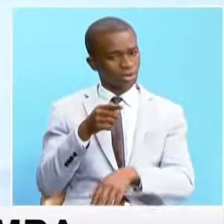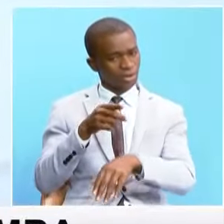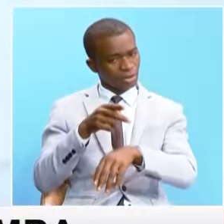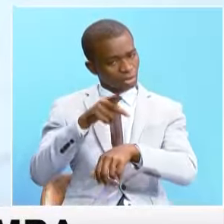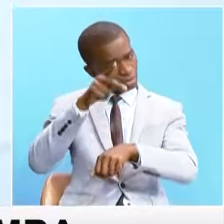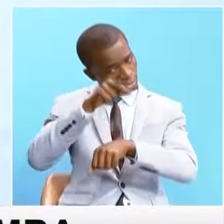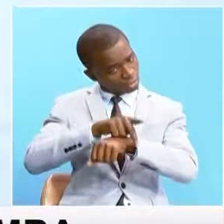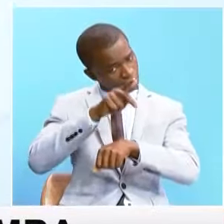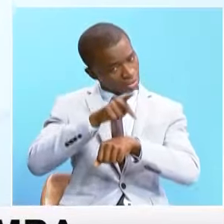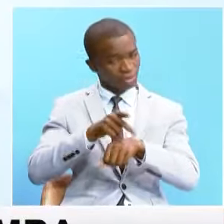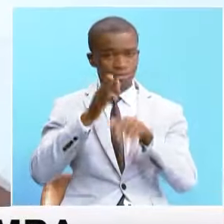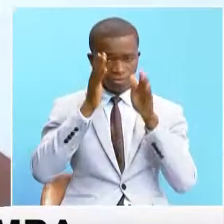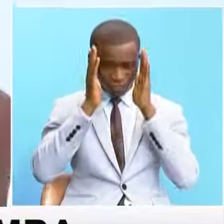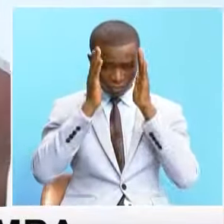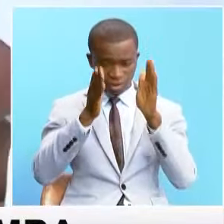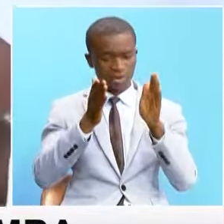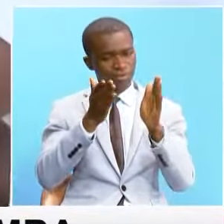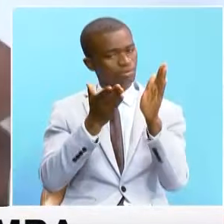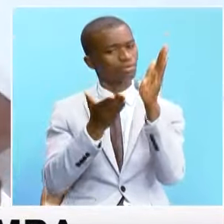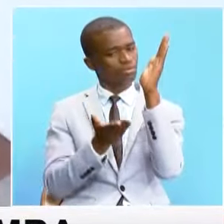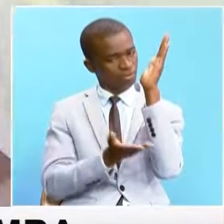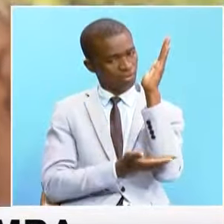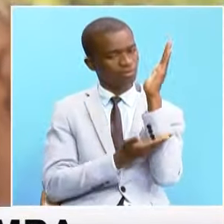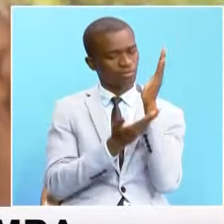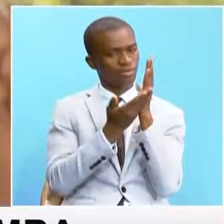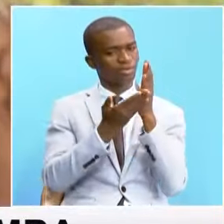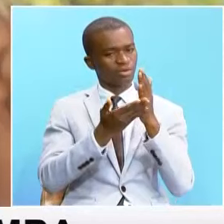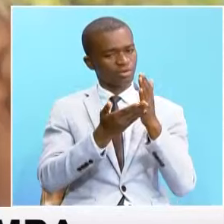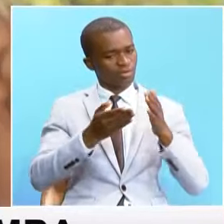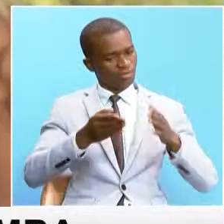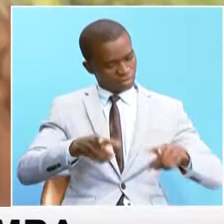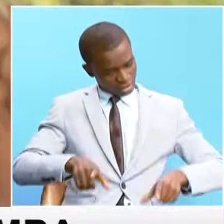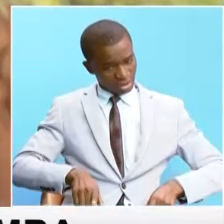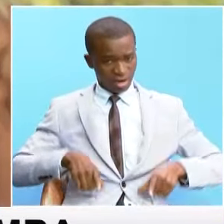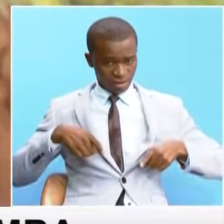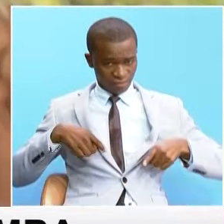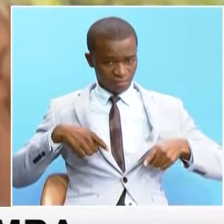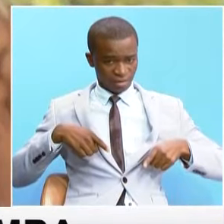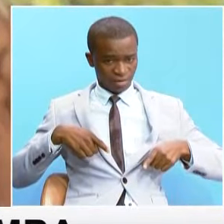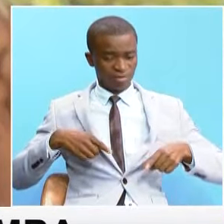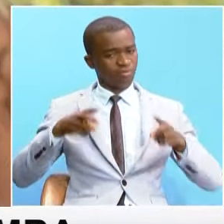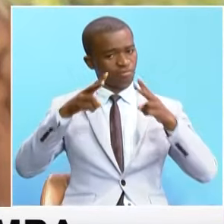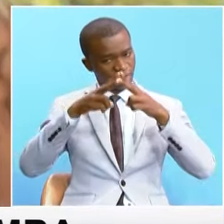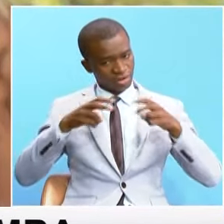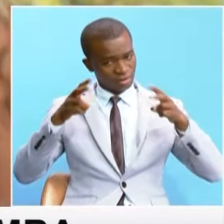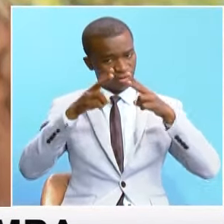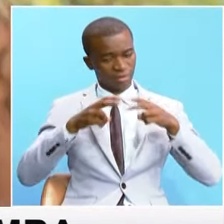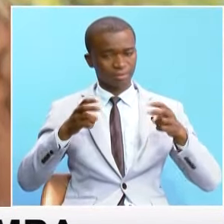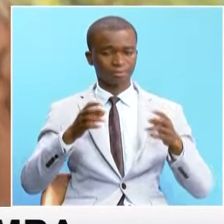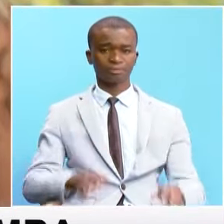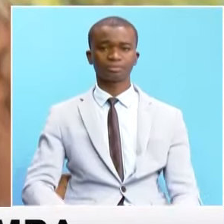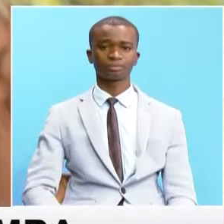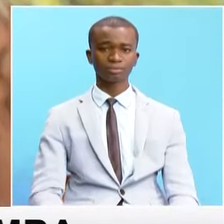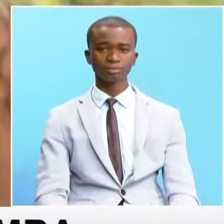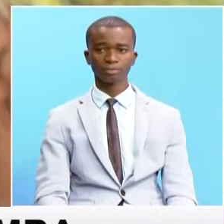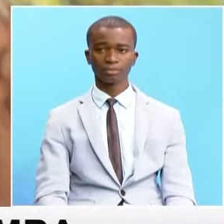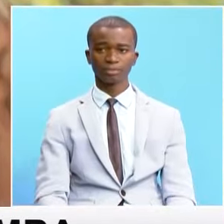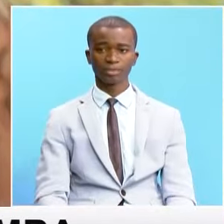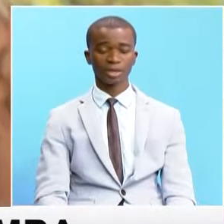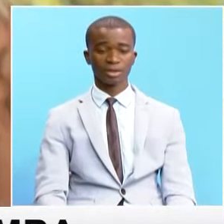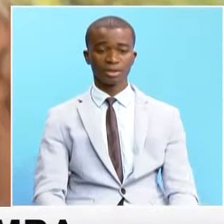the livelihoods of rural communities in Pemba District. Karo Development under 3.2 has got 6